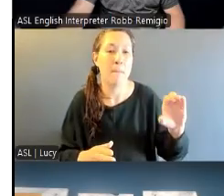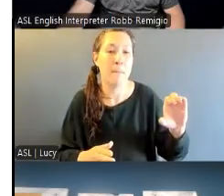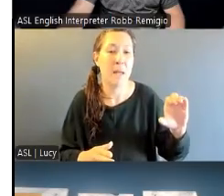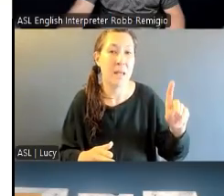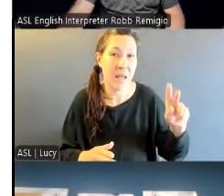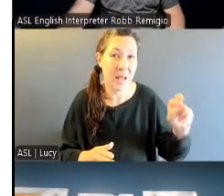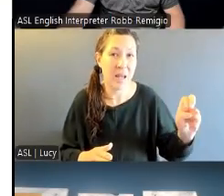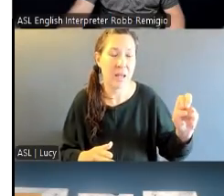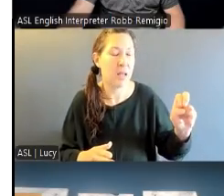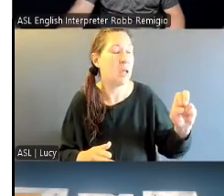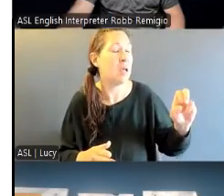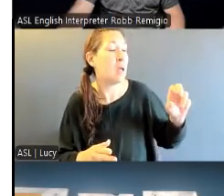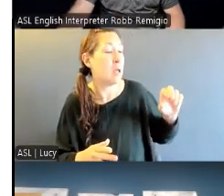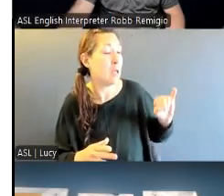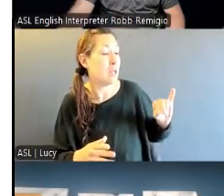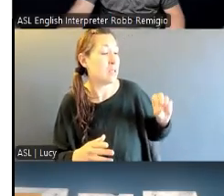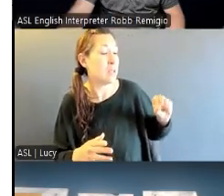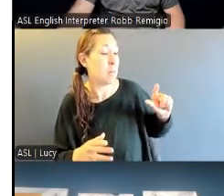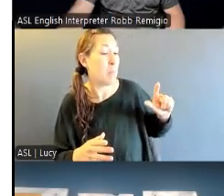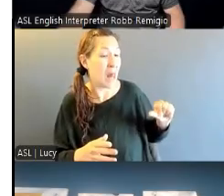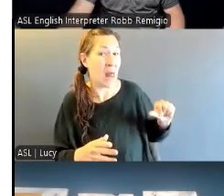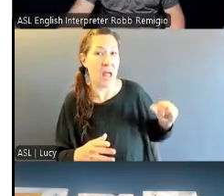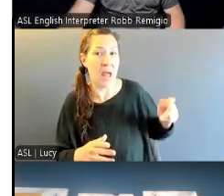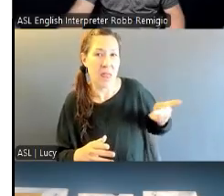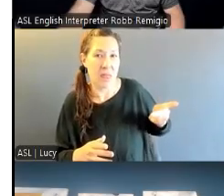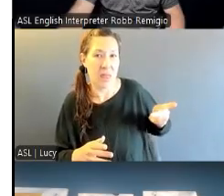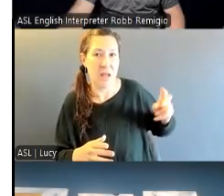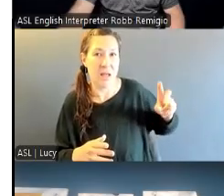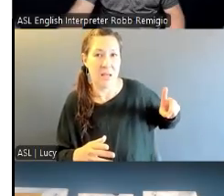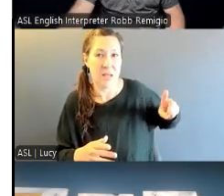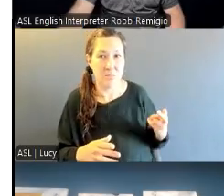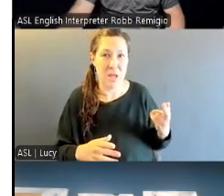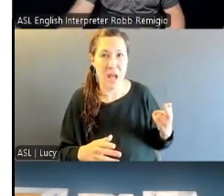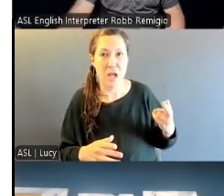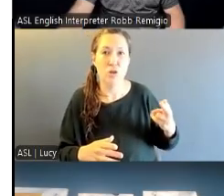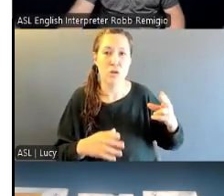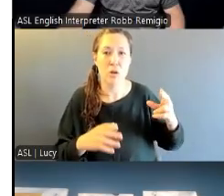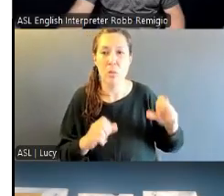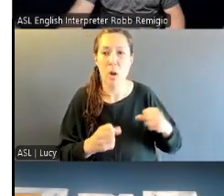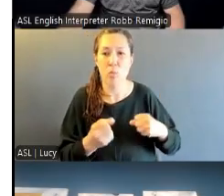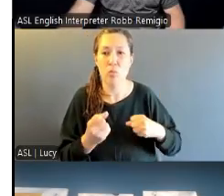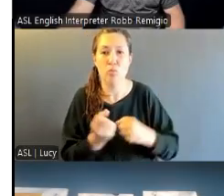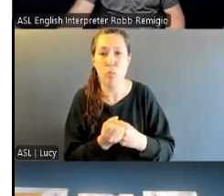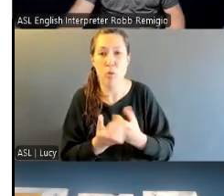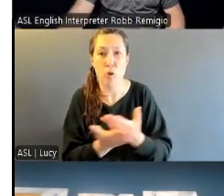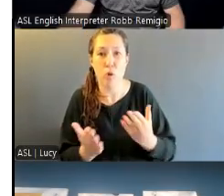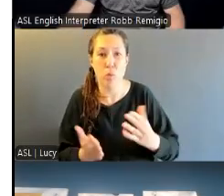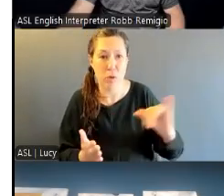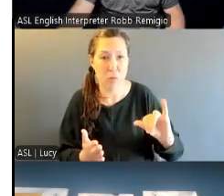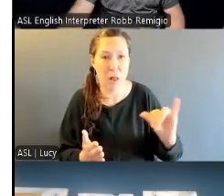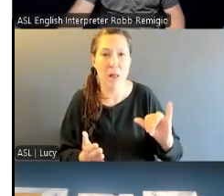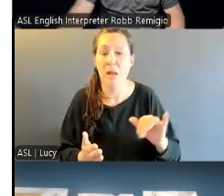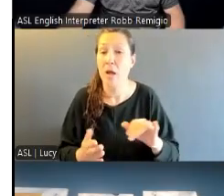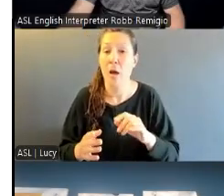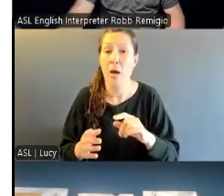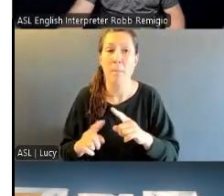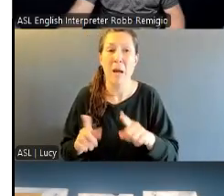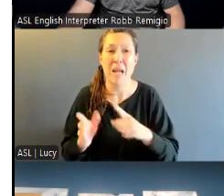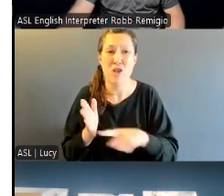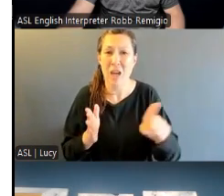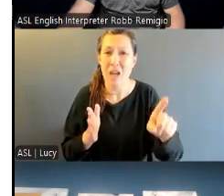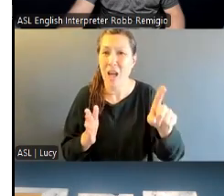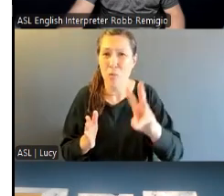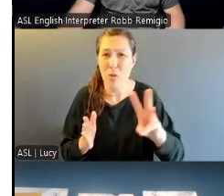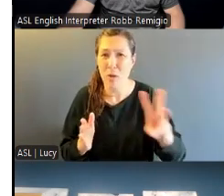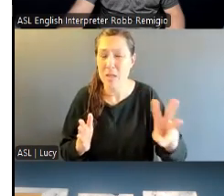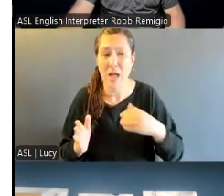we stand ready to do that as part of all that too. So please give it a chance to check it out because we think it's really helpful information and really represents unique